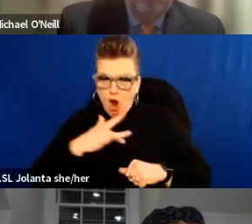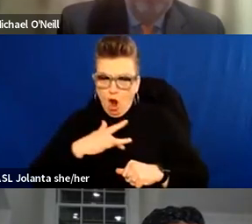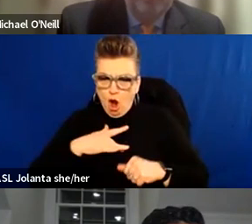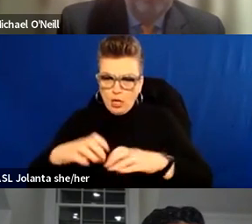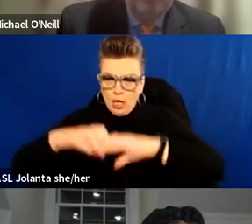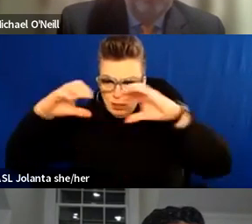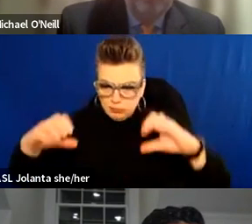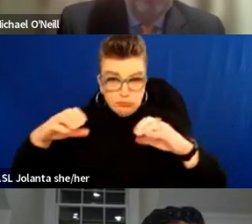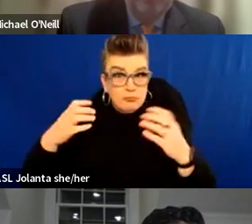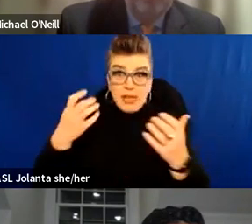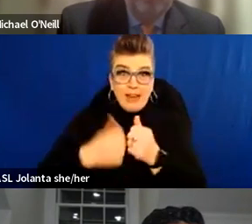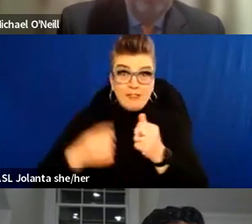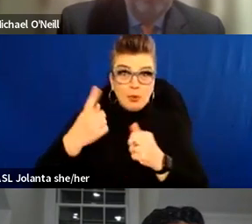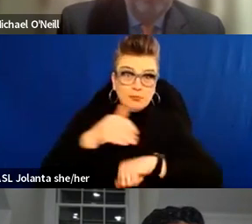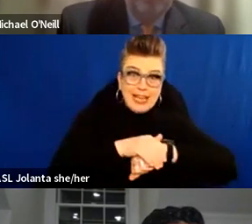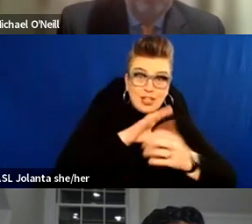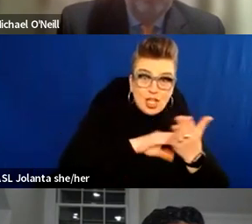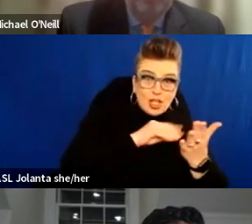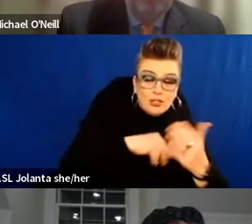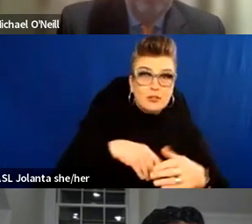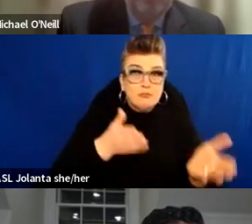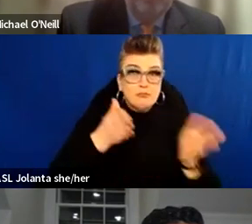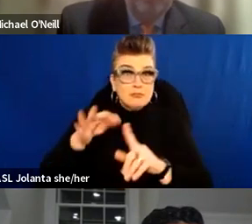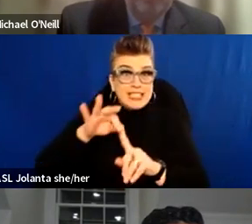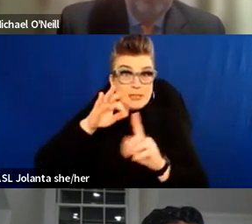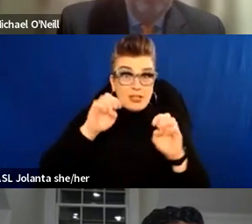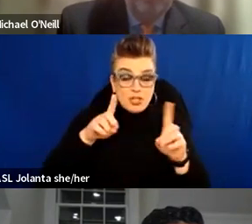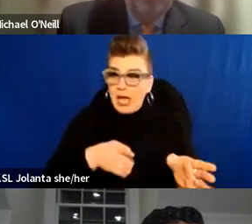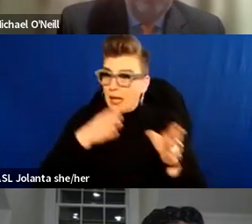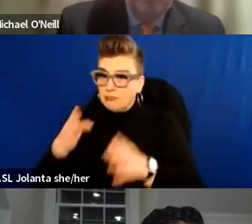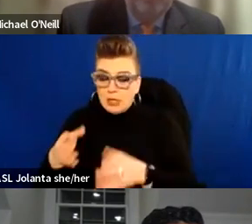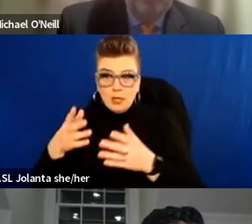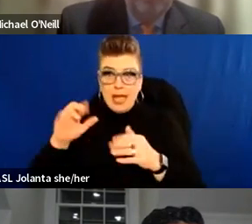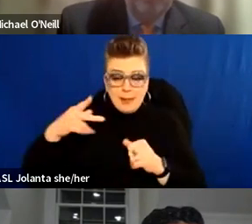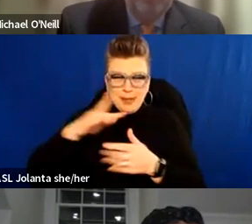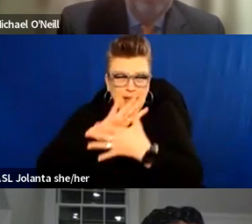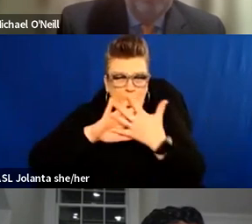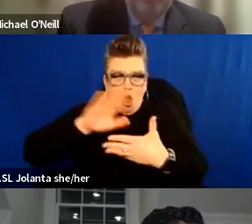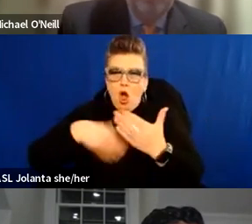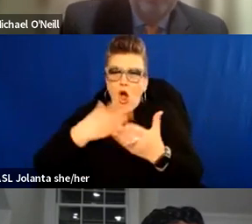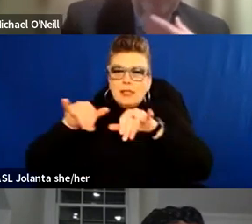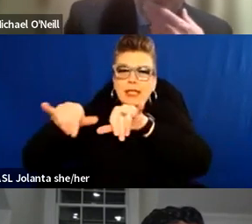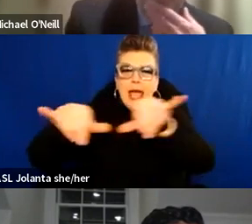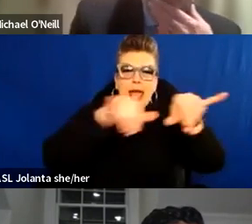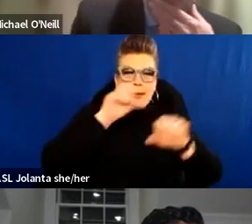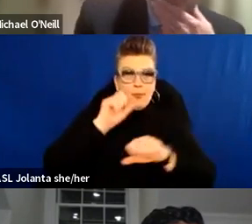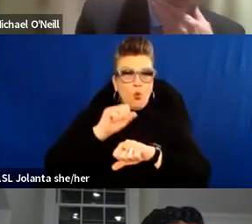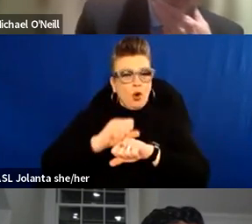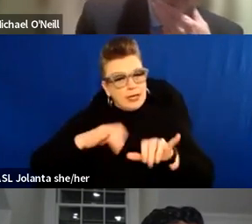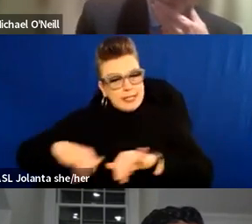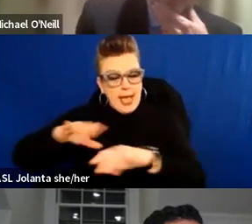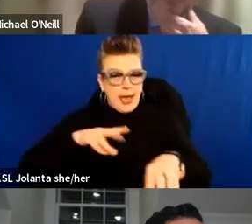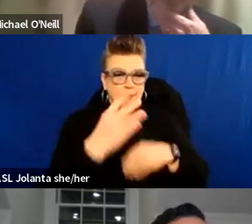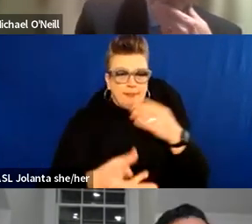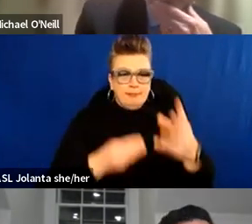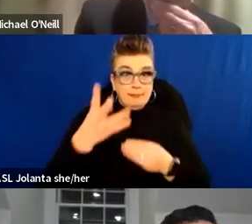dissections you'll see students in special education programs you'll see everyone doing the same work having the same opportunities and